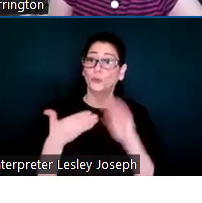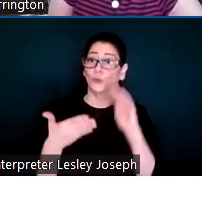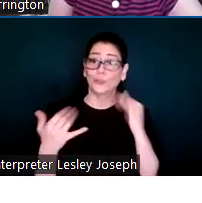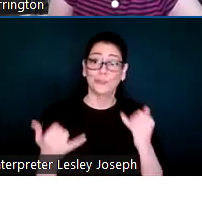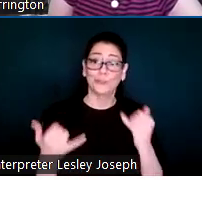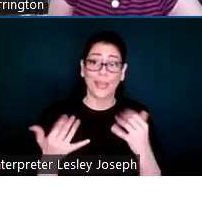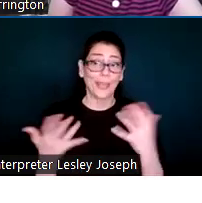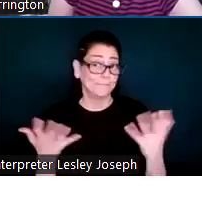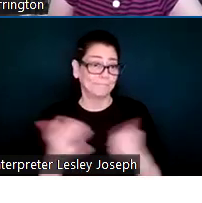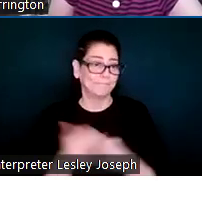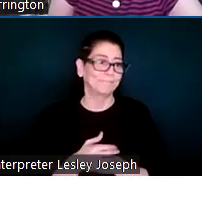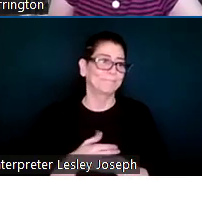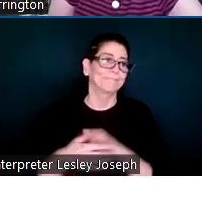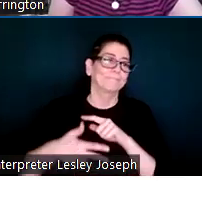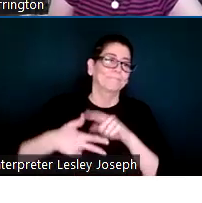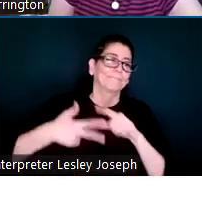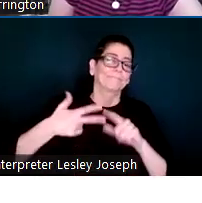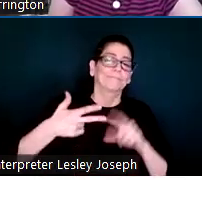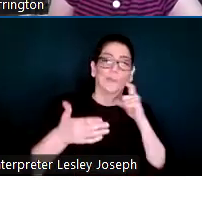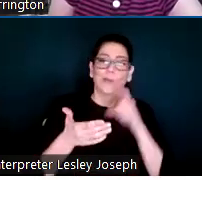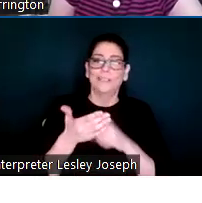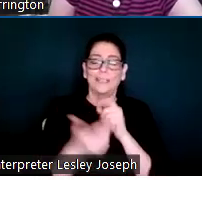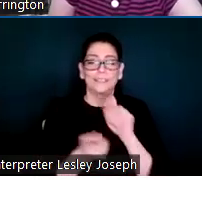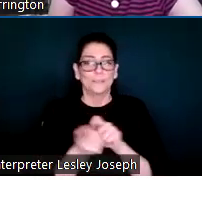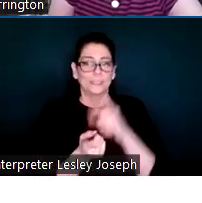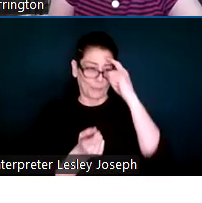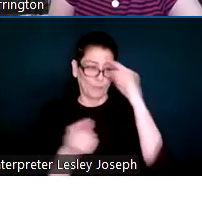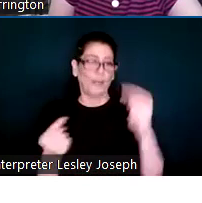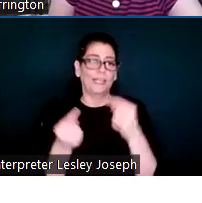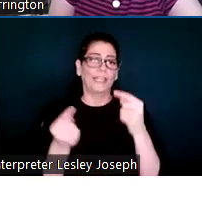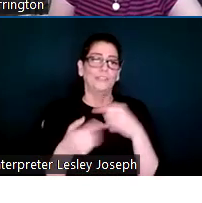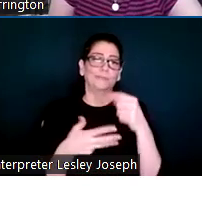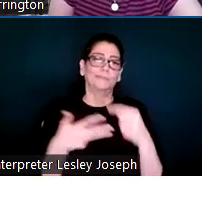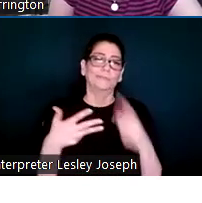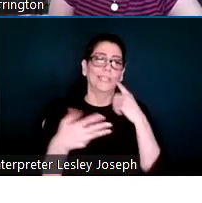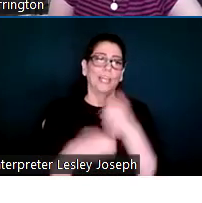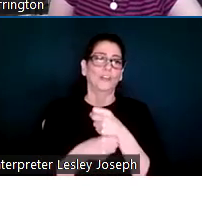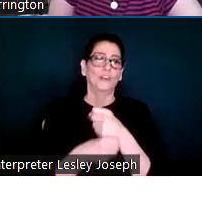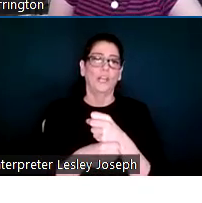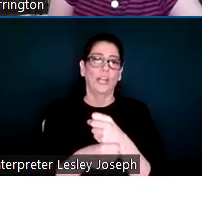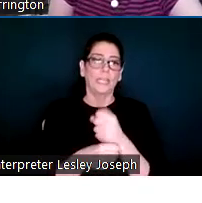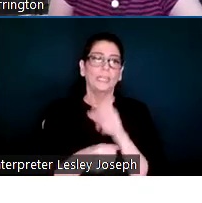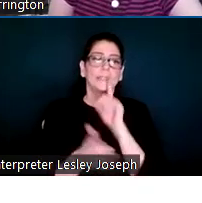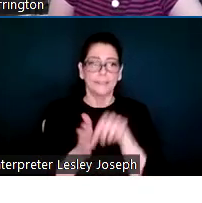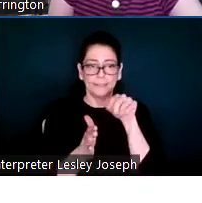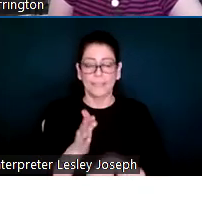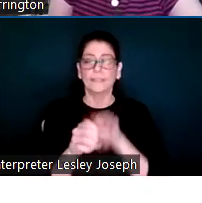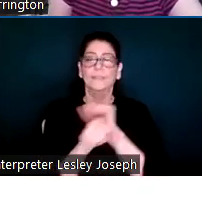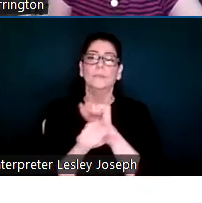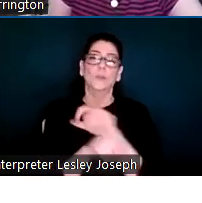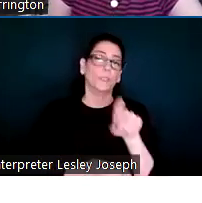at how certain brain injury factors do create intensive employment support needs for some of the people that we all work